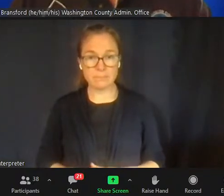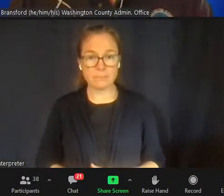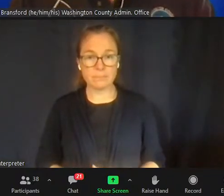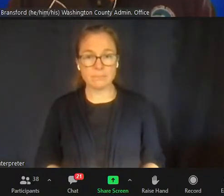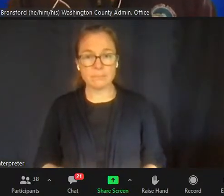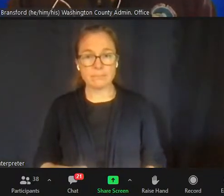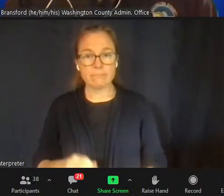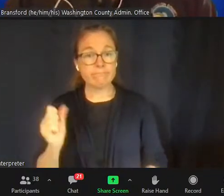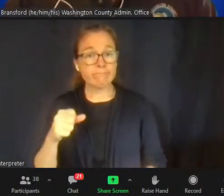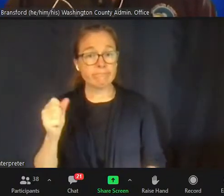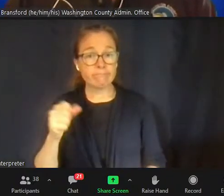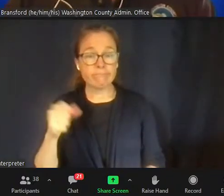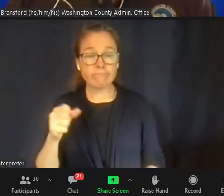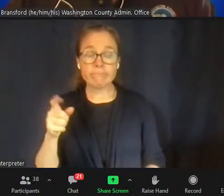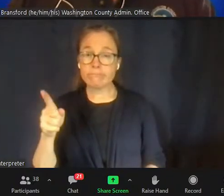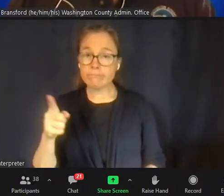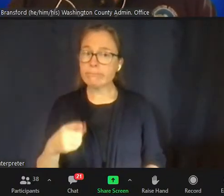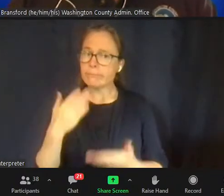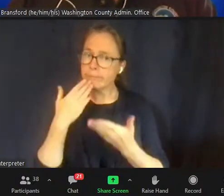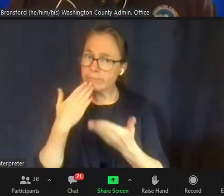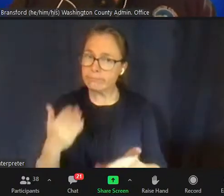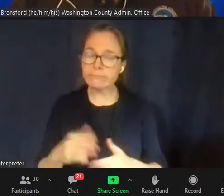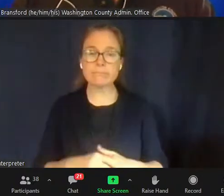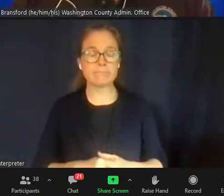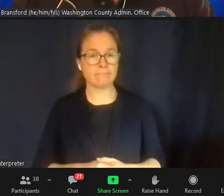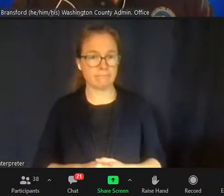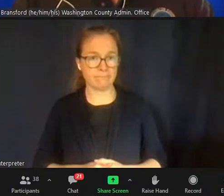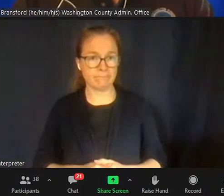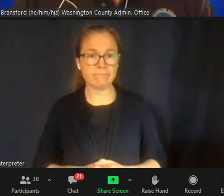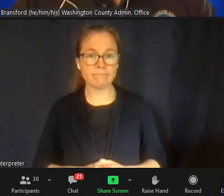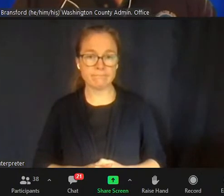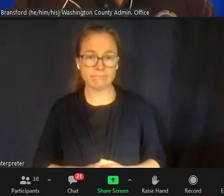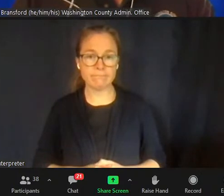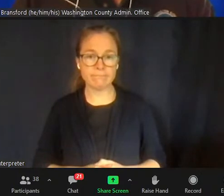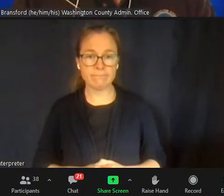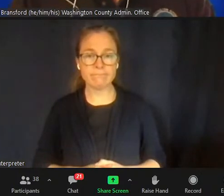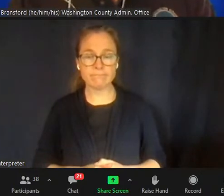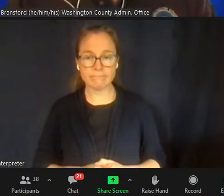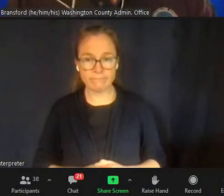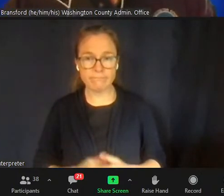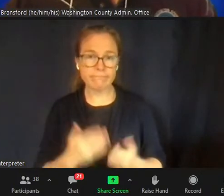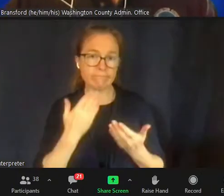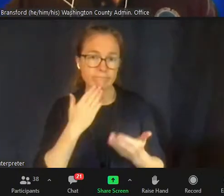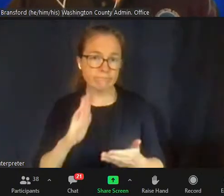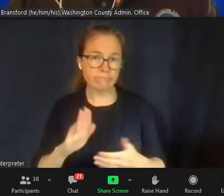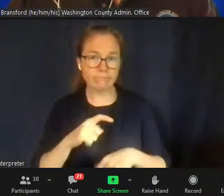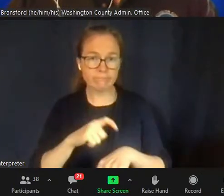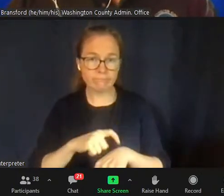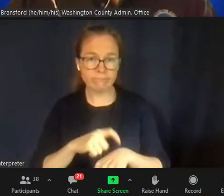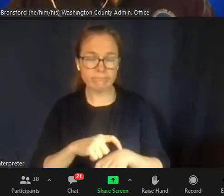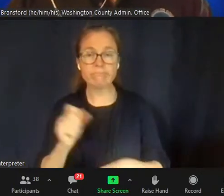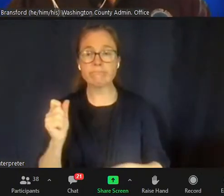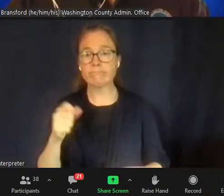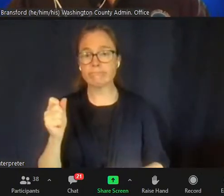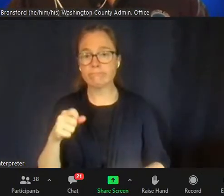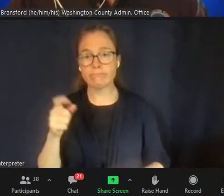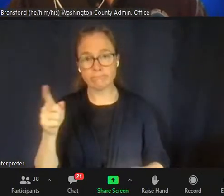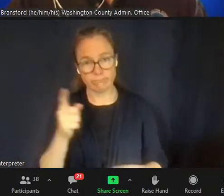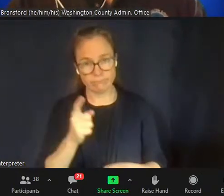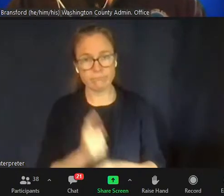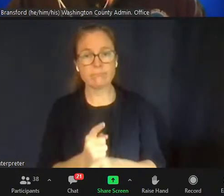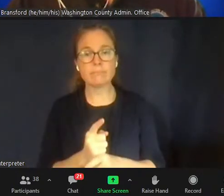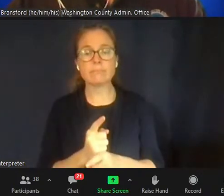That'd be great. Chair Harrington, thank you and everyone for your time today. I think you're